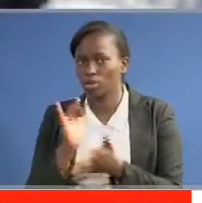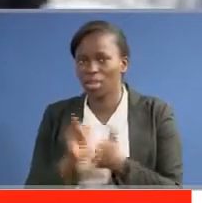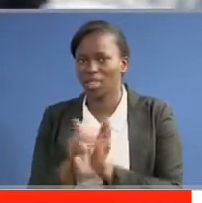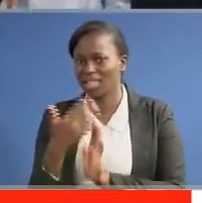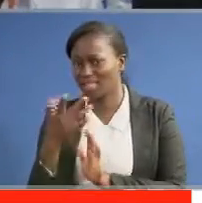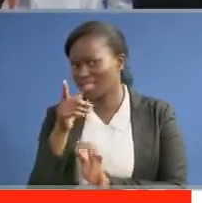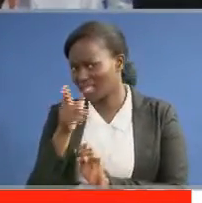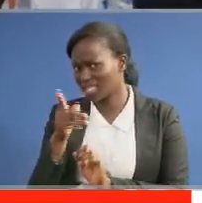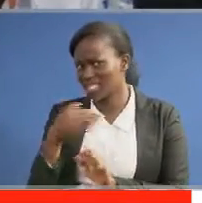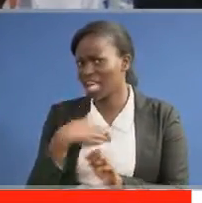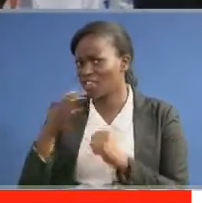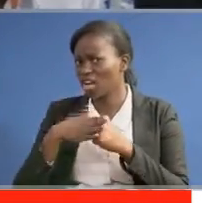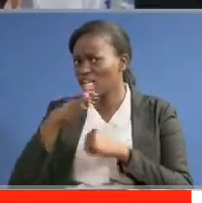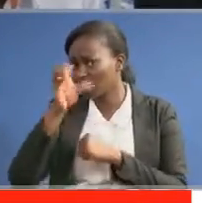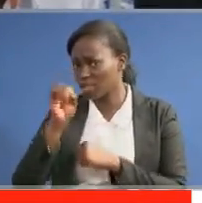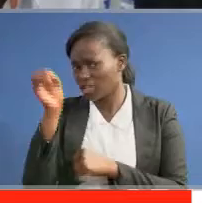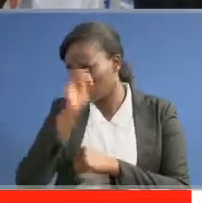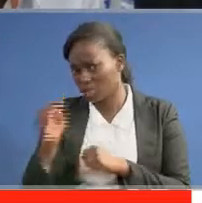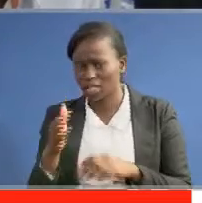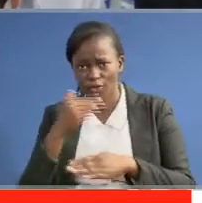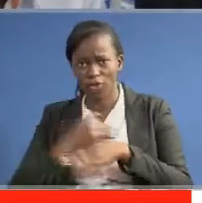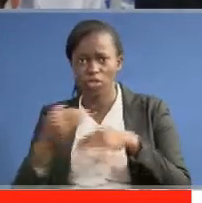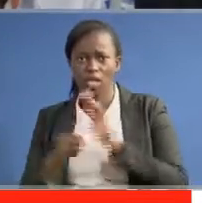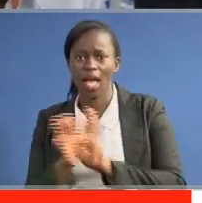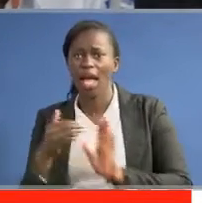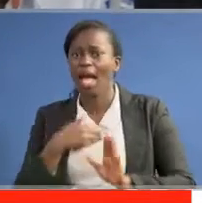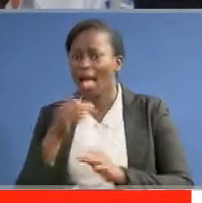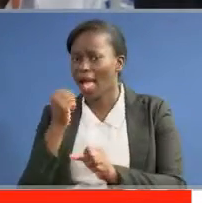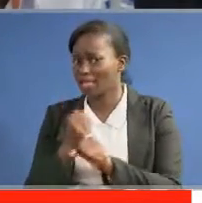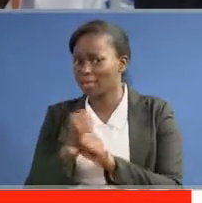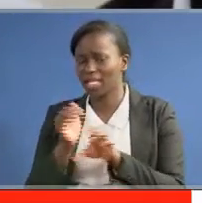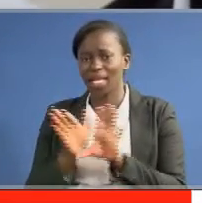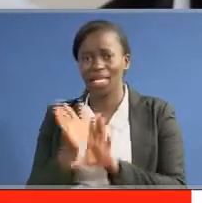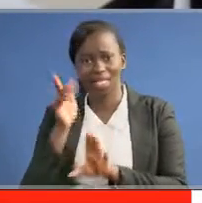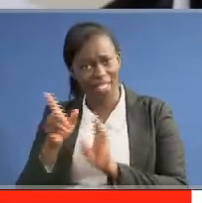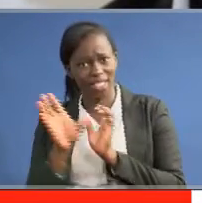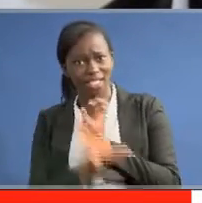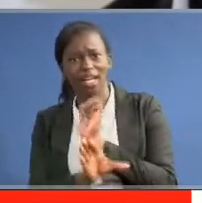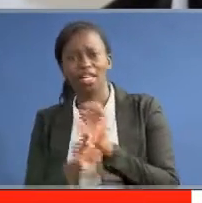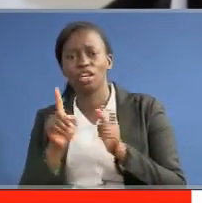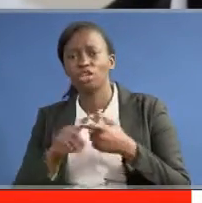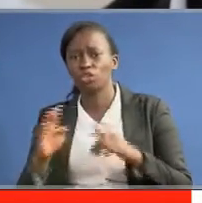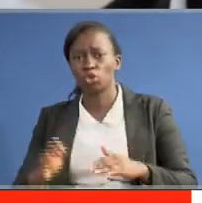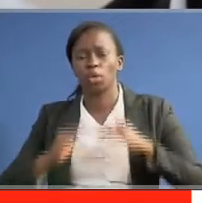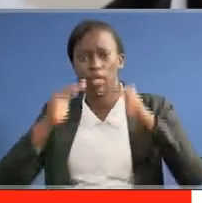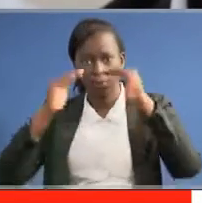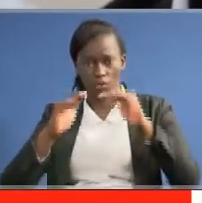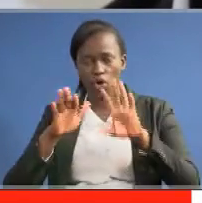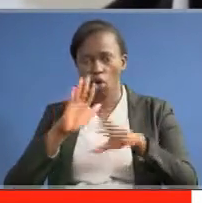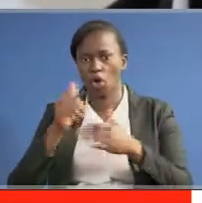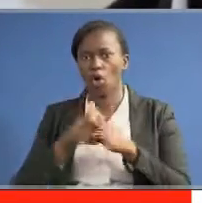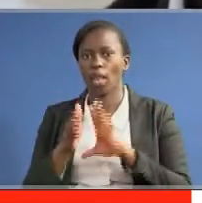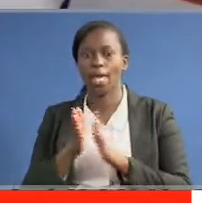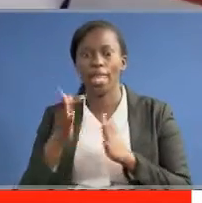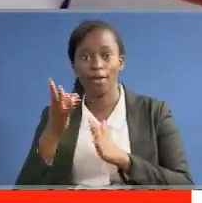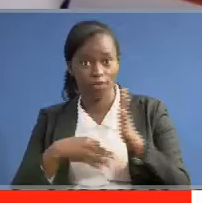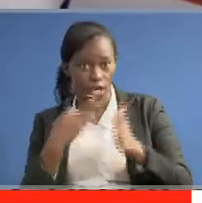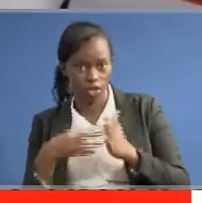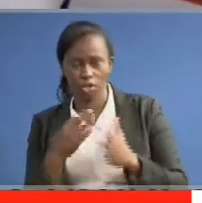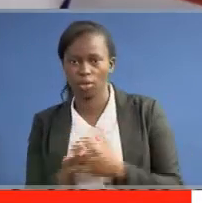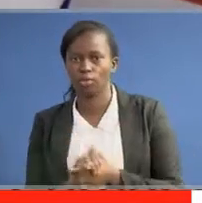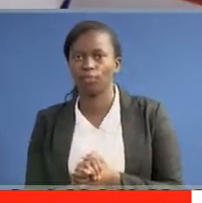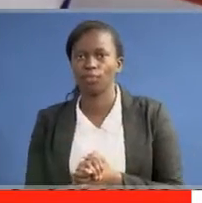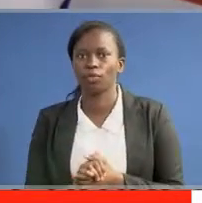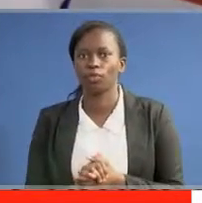vifaa 70% vya ujenzi vimetengenezewa humo nchini ili kuinua sekta ya viwanda. We want now